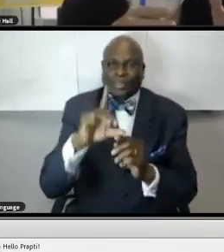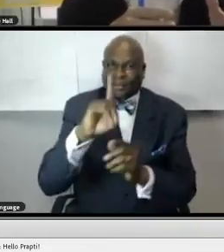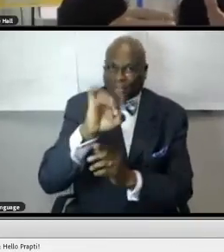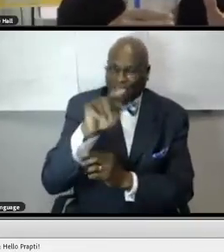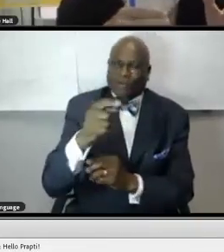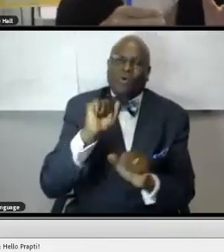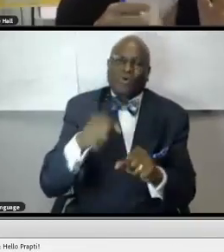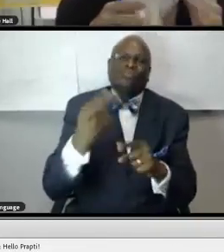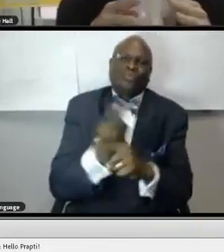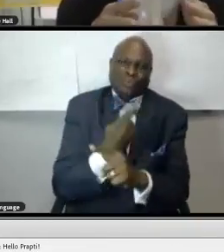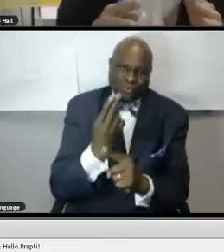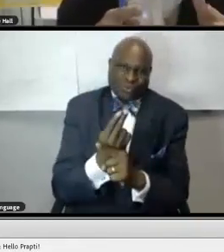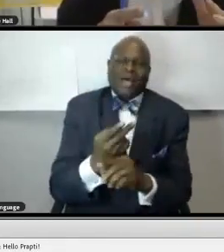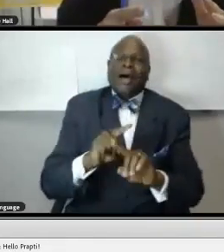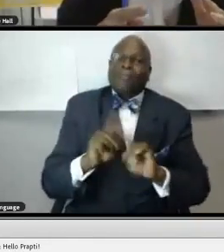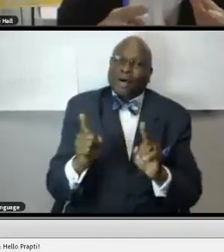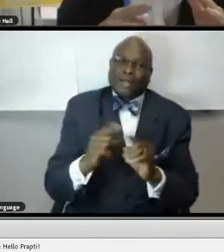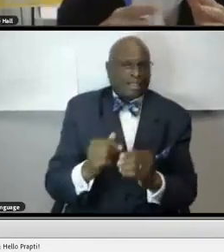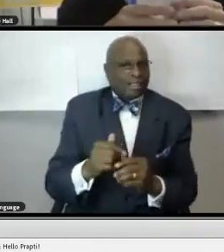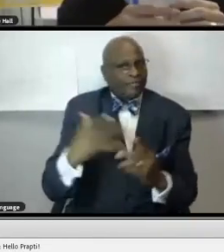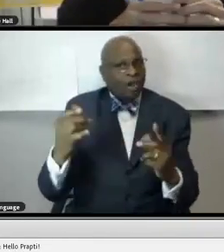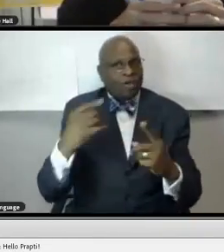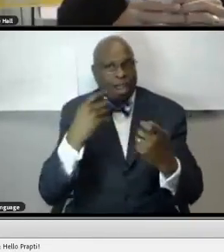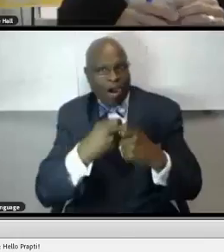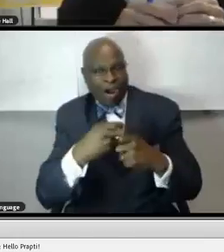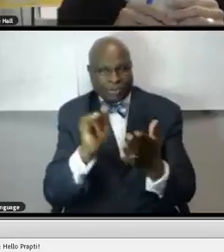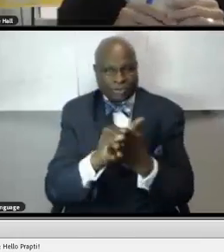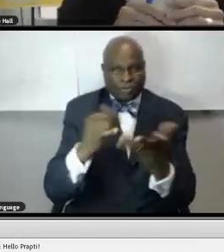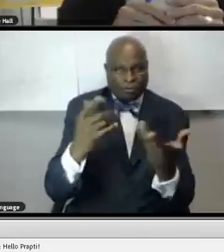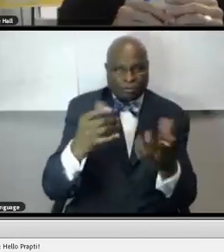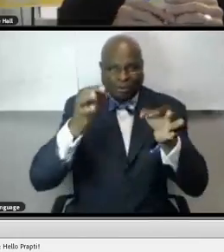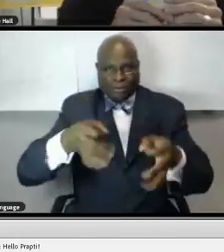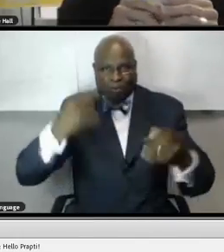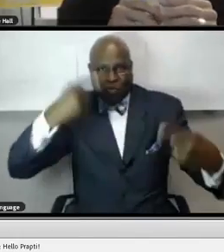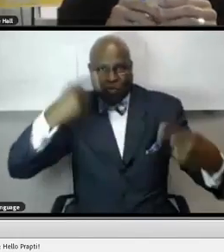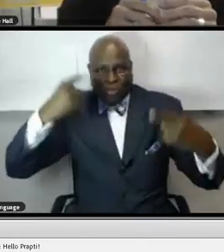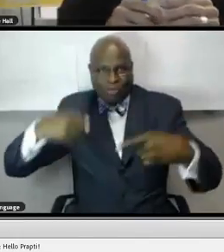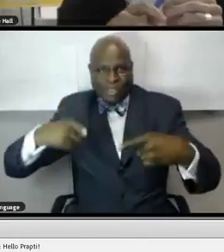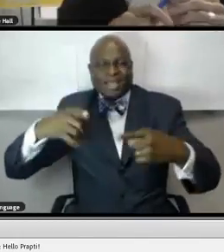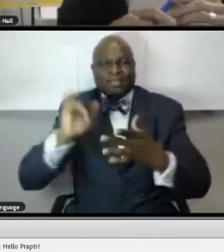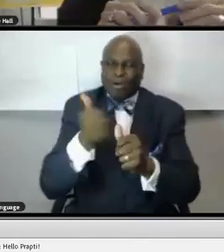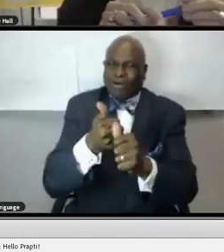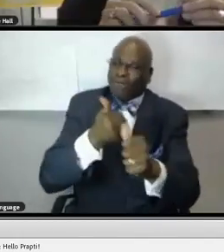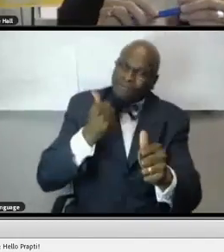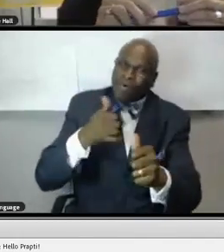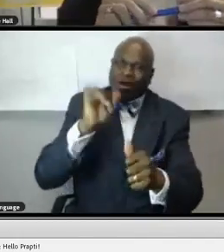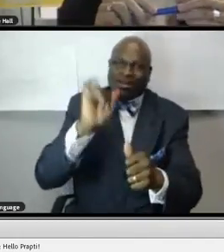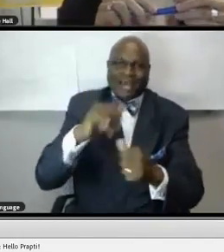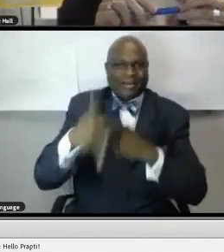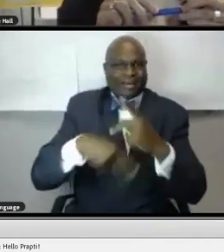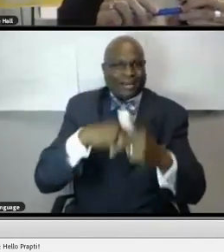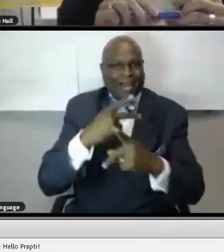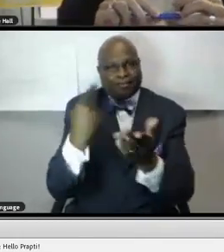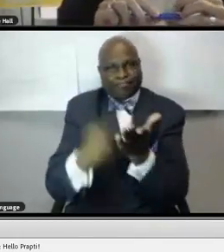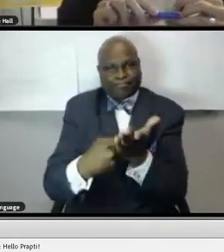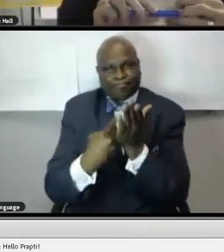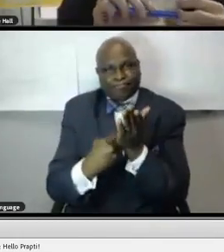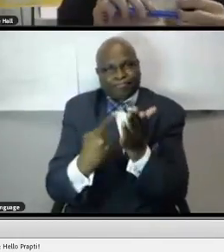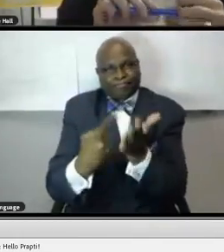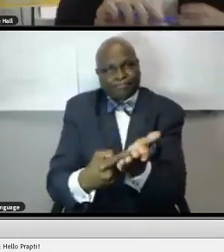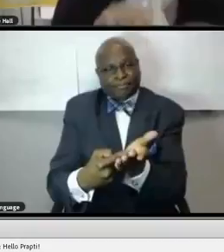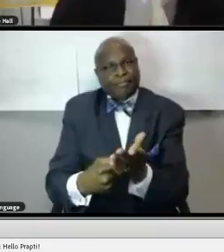could use, but it is highly contentious. And so we steered clear of some of those. We